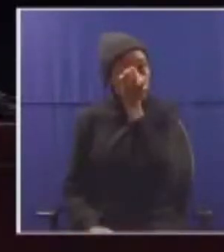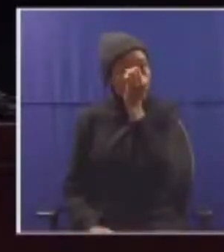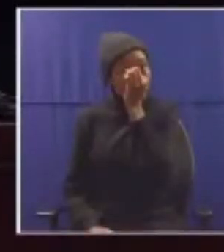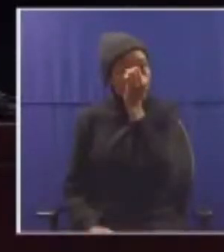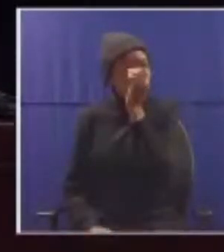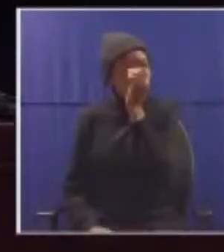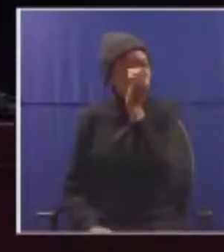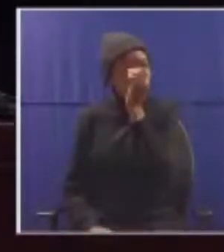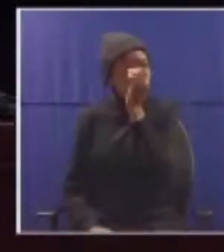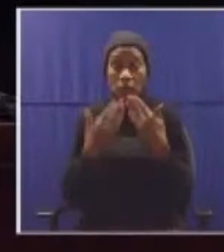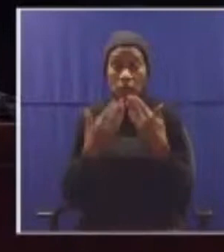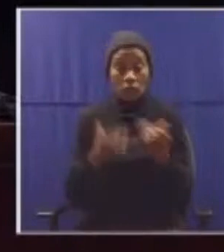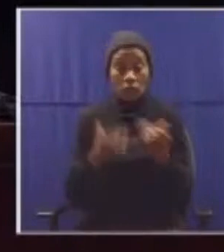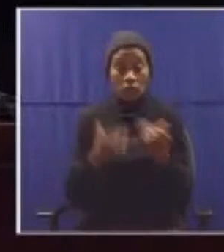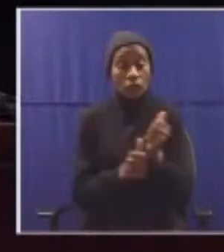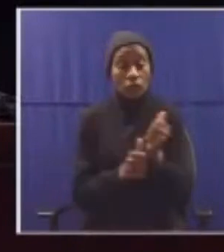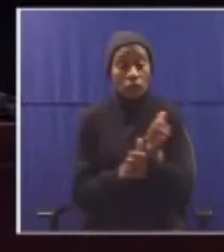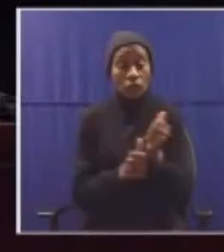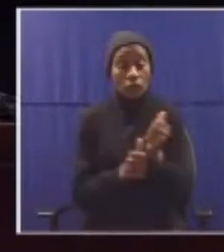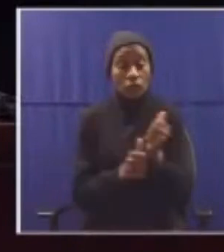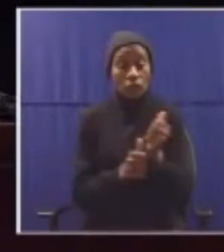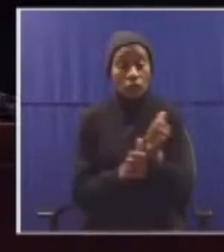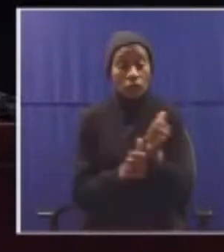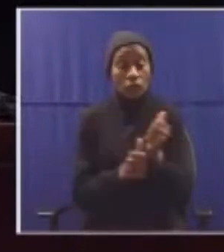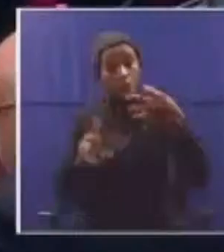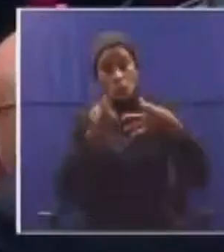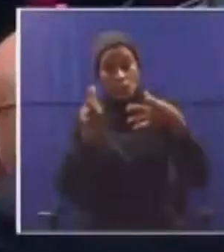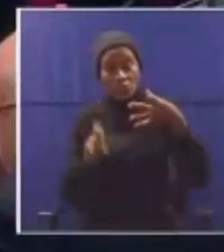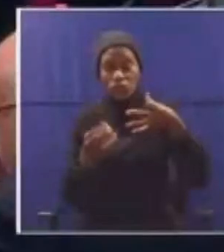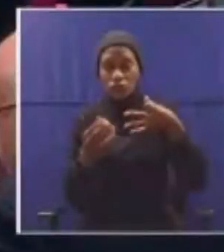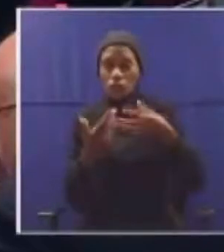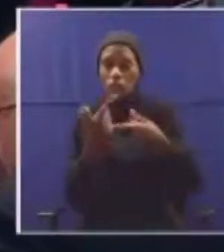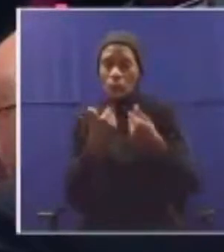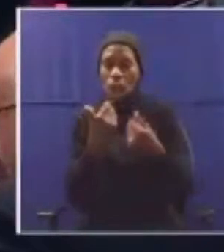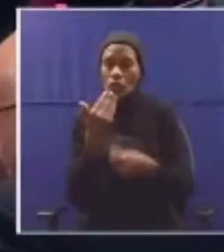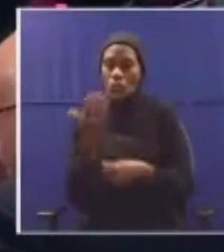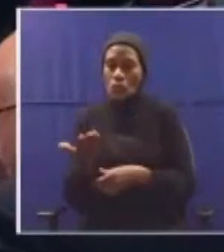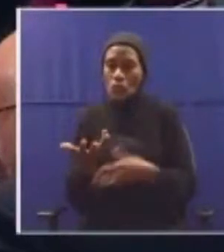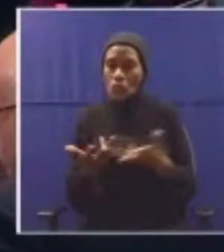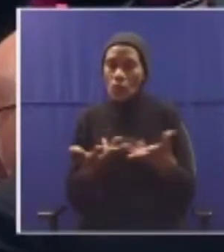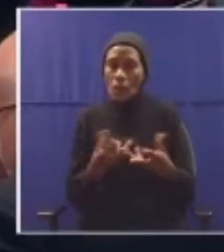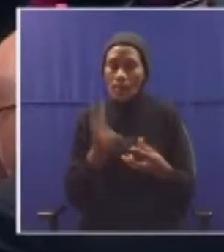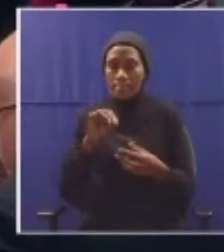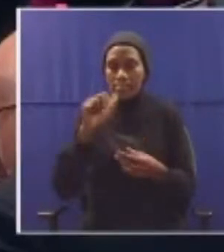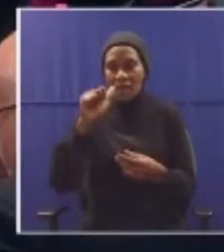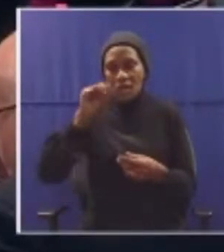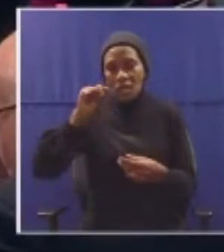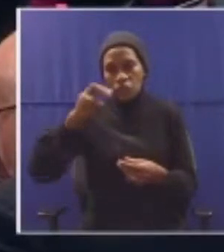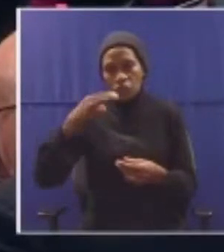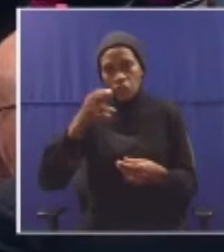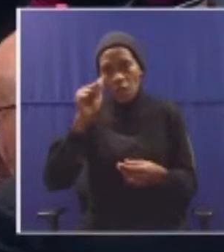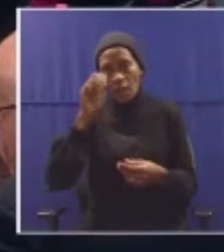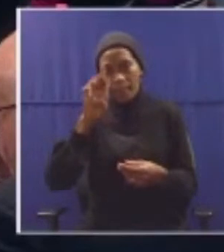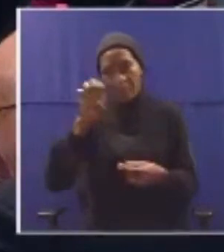Thank you, Honorable Deputy President. The third supplementary question will be asked by the Honorable Mashabela.